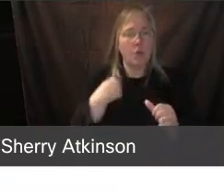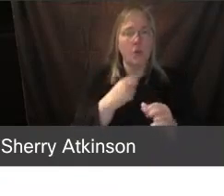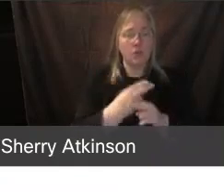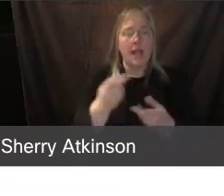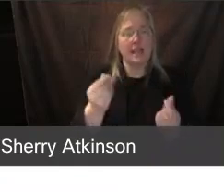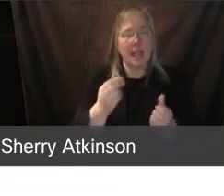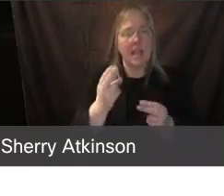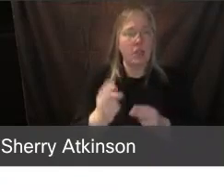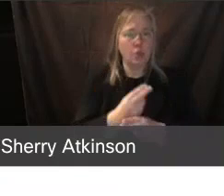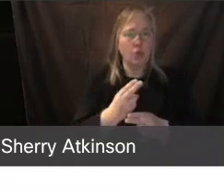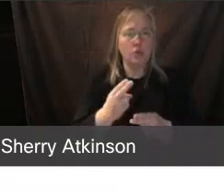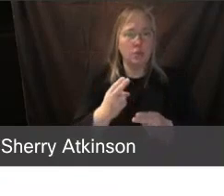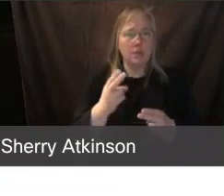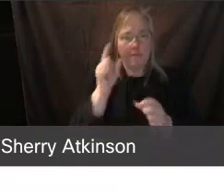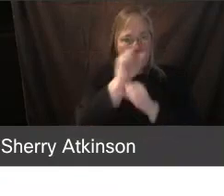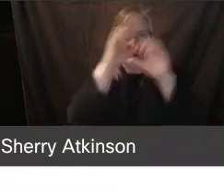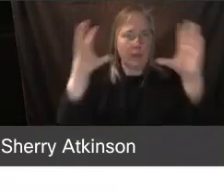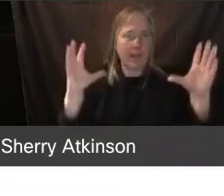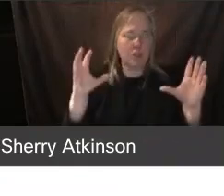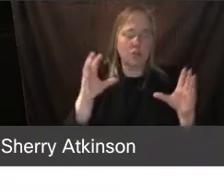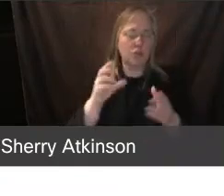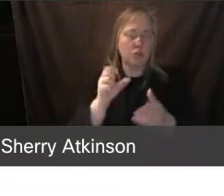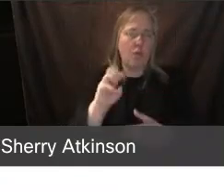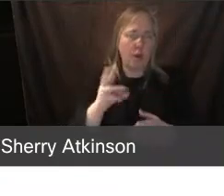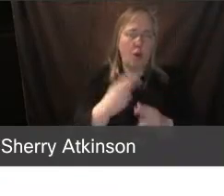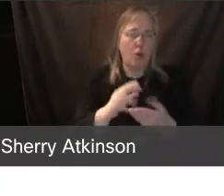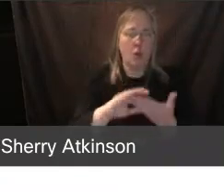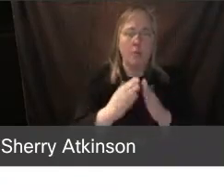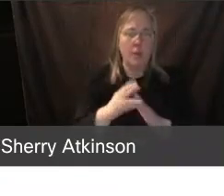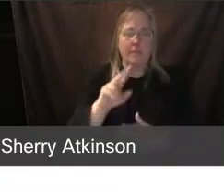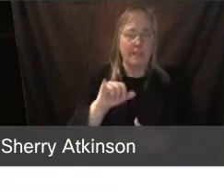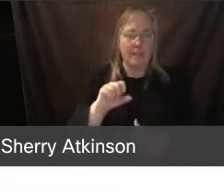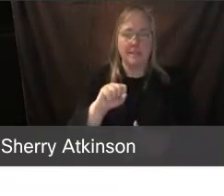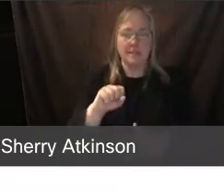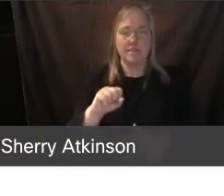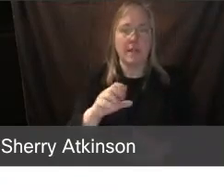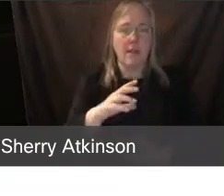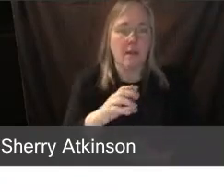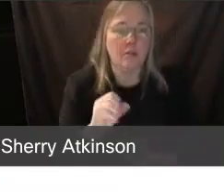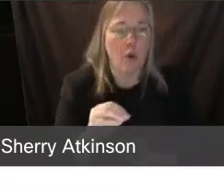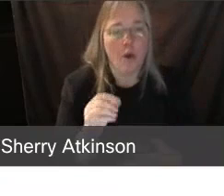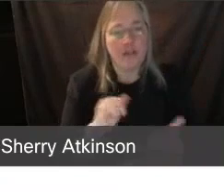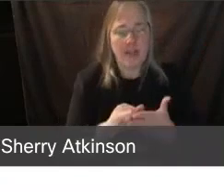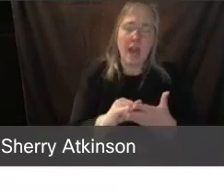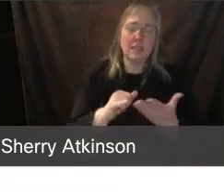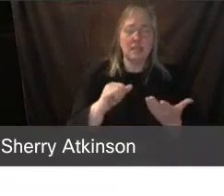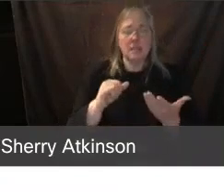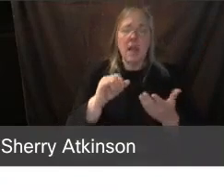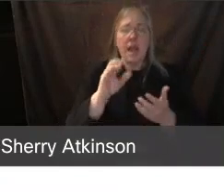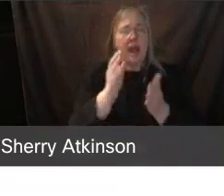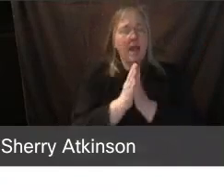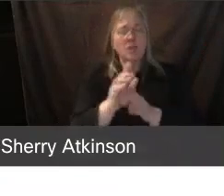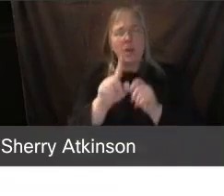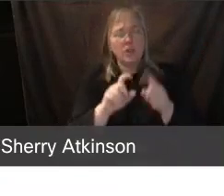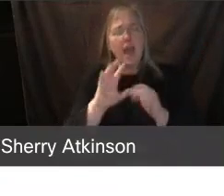Community Viz. And so it contemplates and kind of asks questions about, you know, how should the